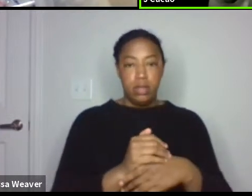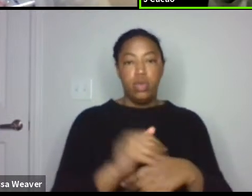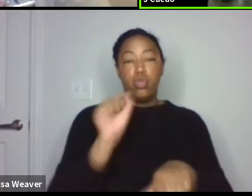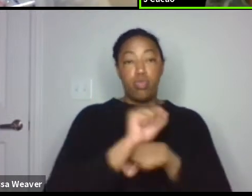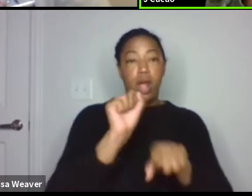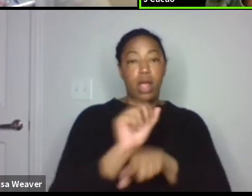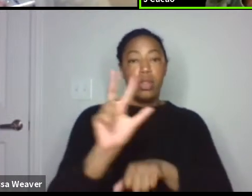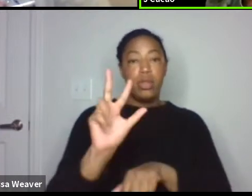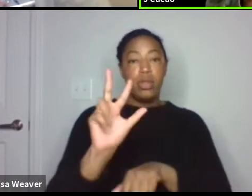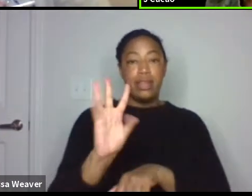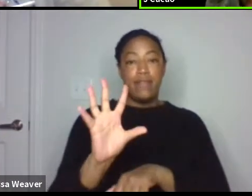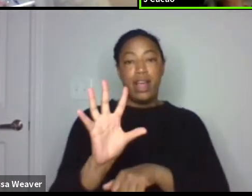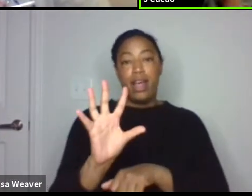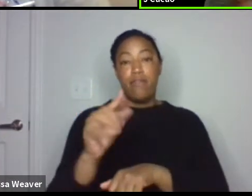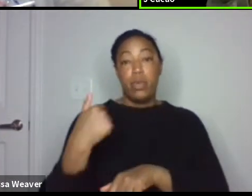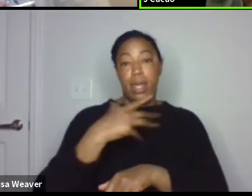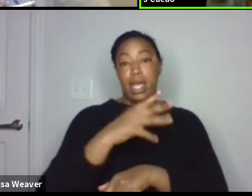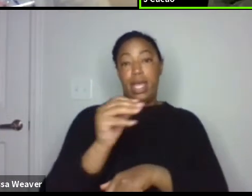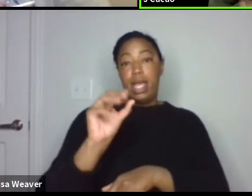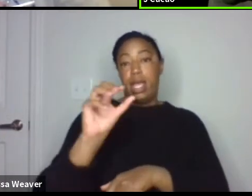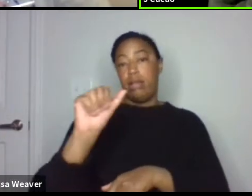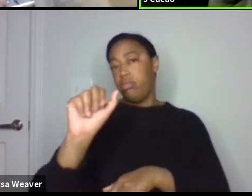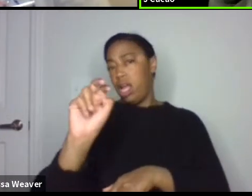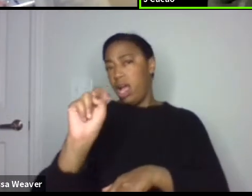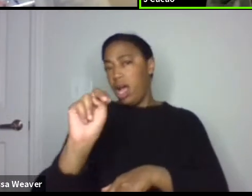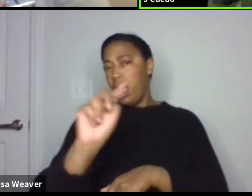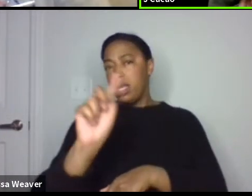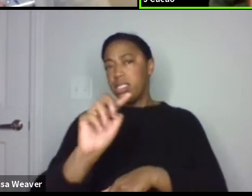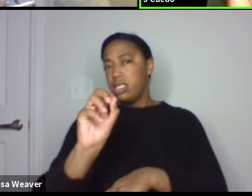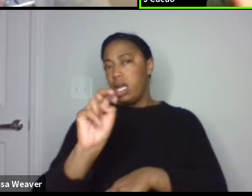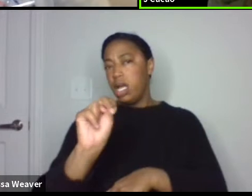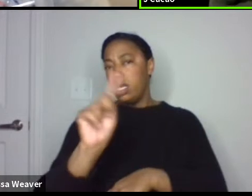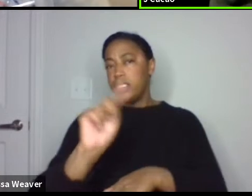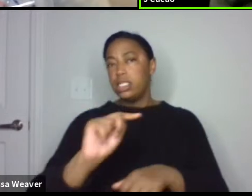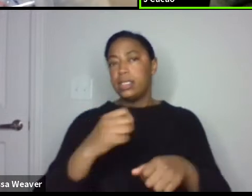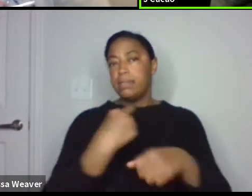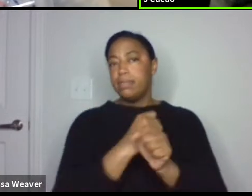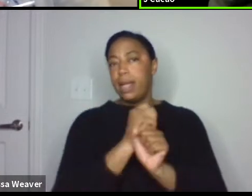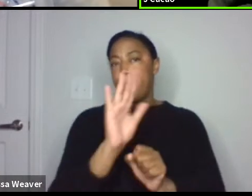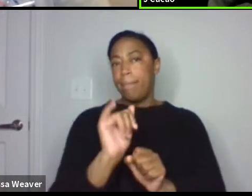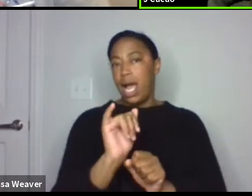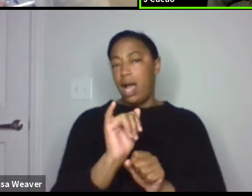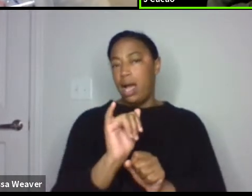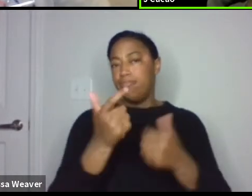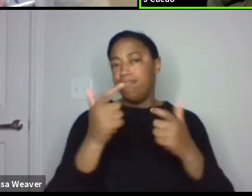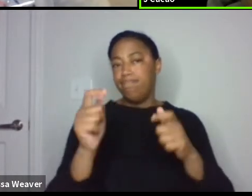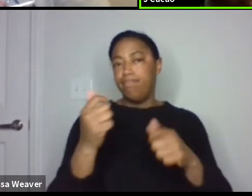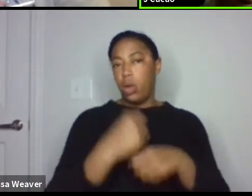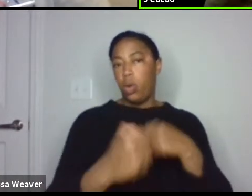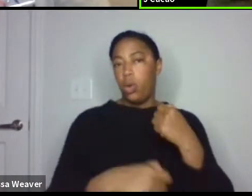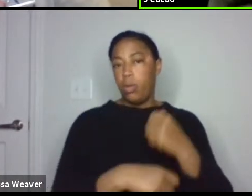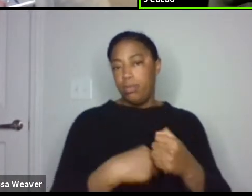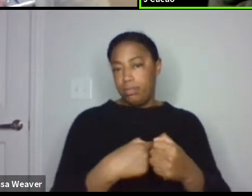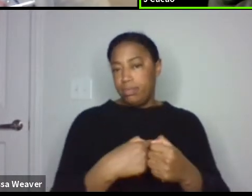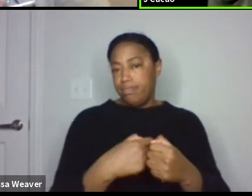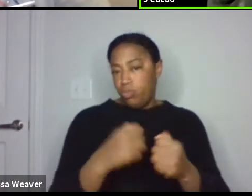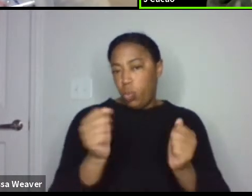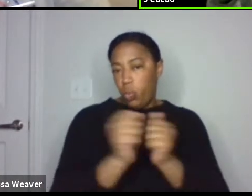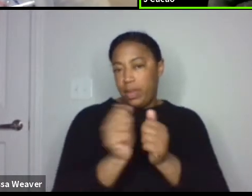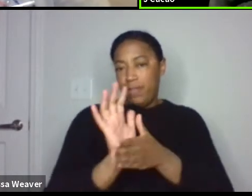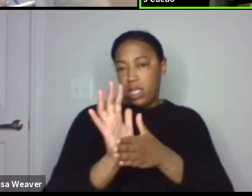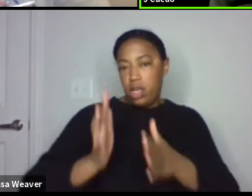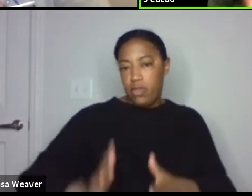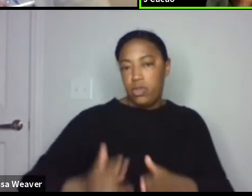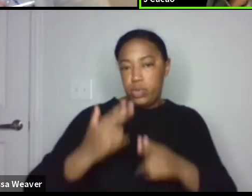and Uns. Produced by iamthebighomie, shot by iamthebighomie. And I got a couple other stuff in the works